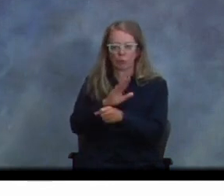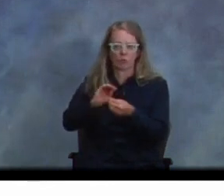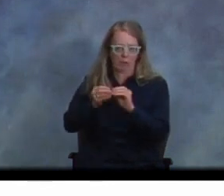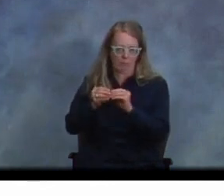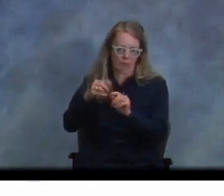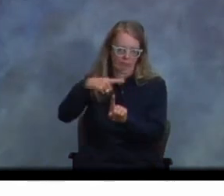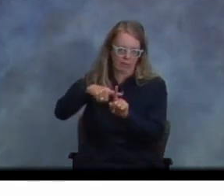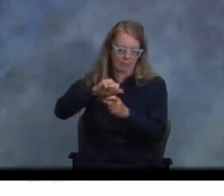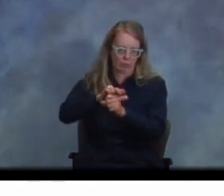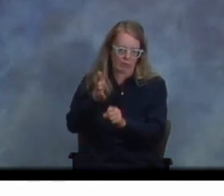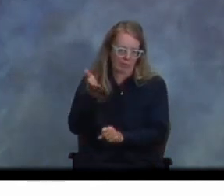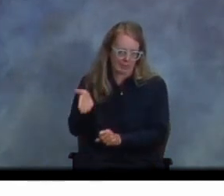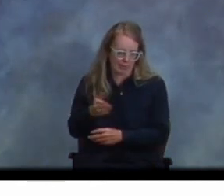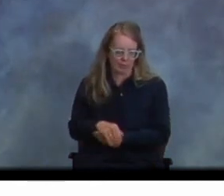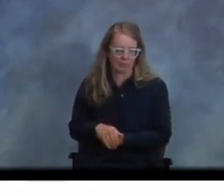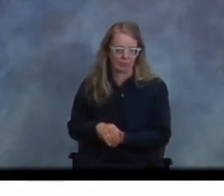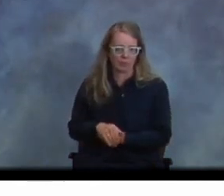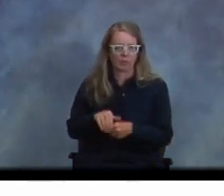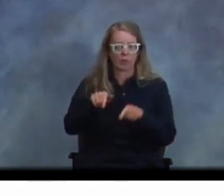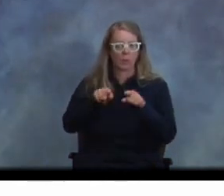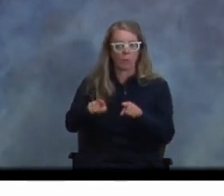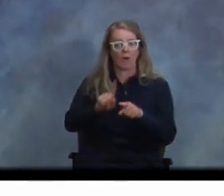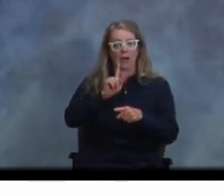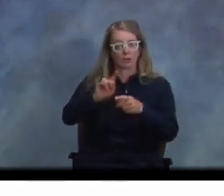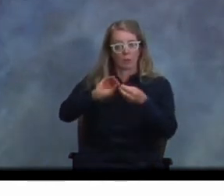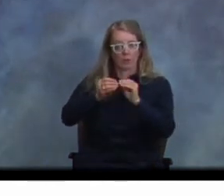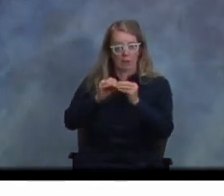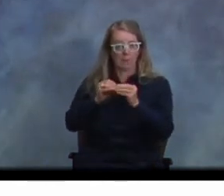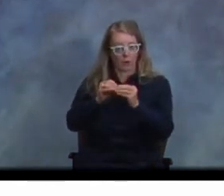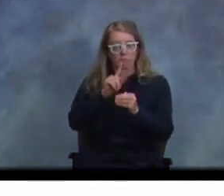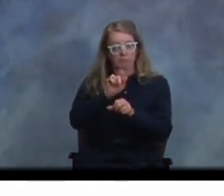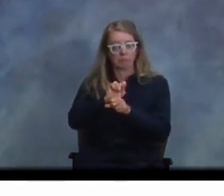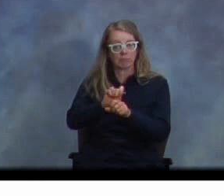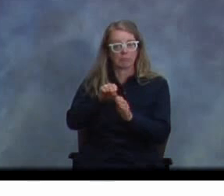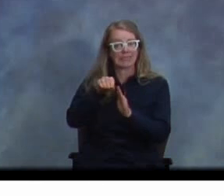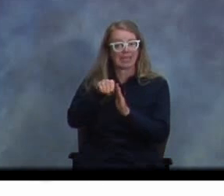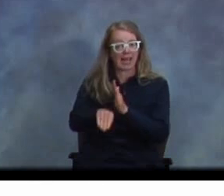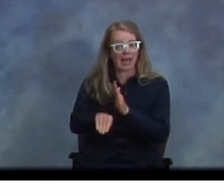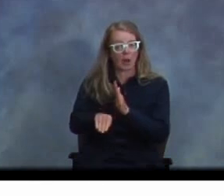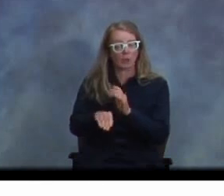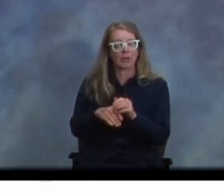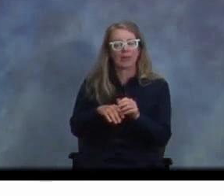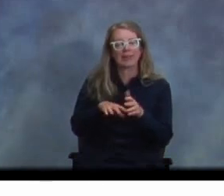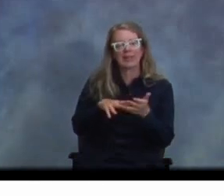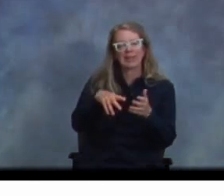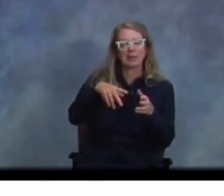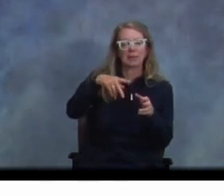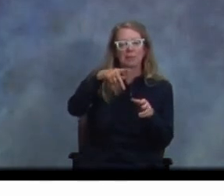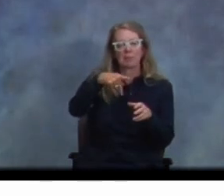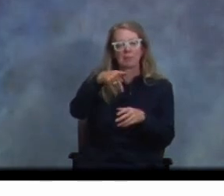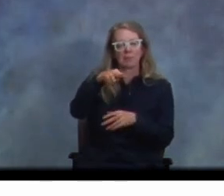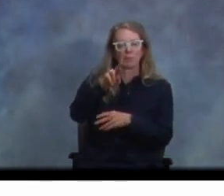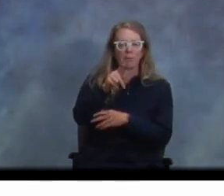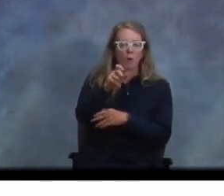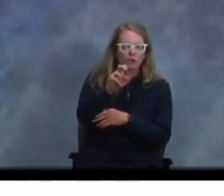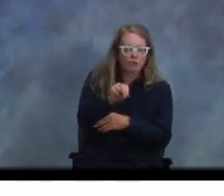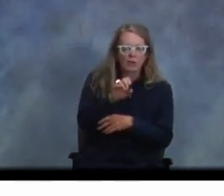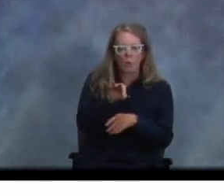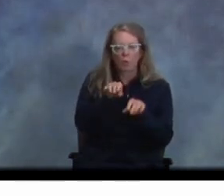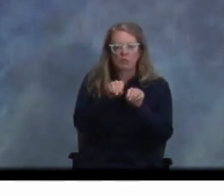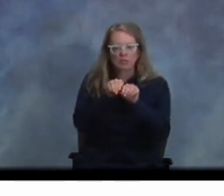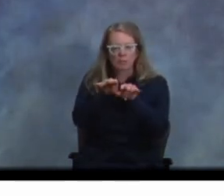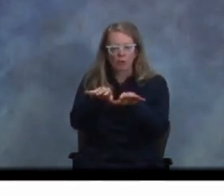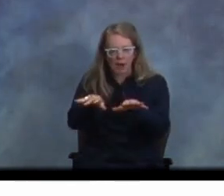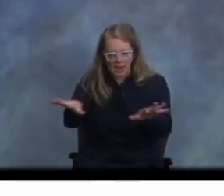cases. And while the actual number of cases is declining, the proportion or the spread across those